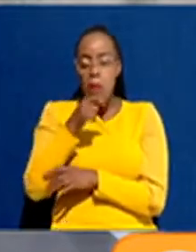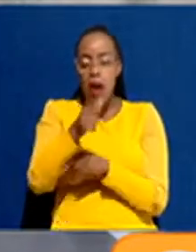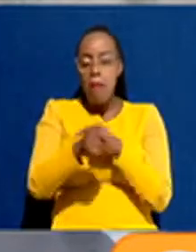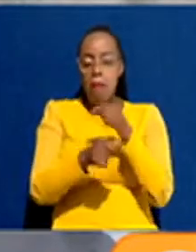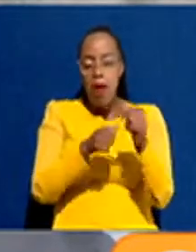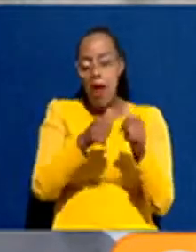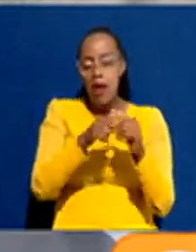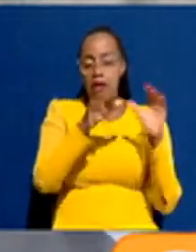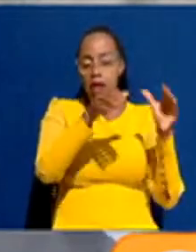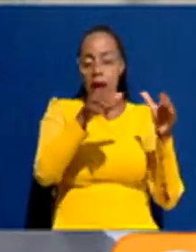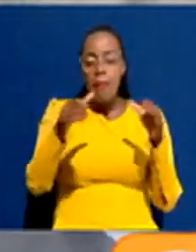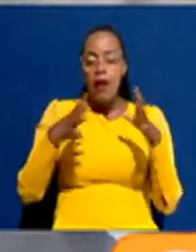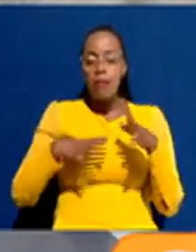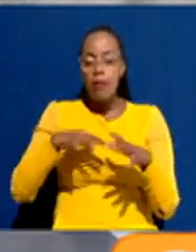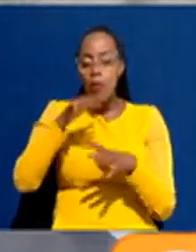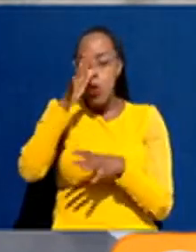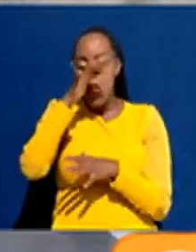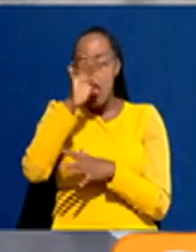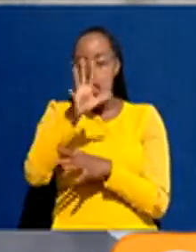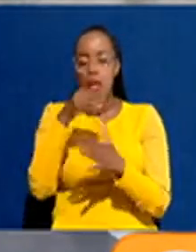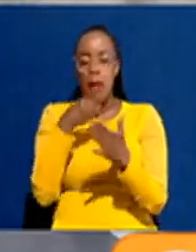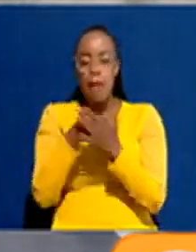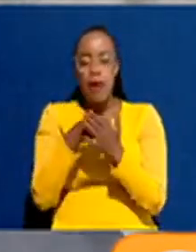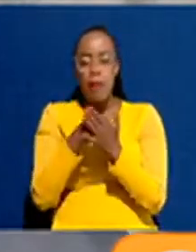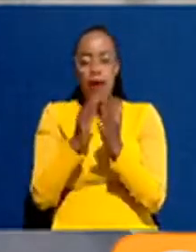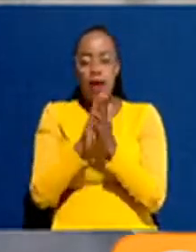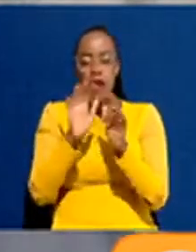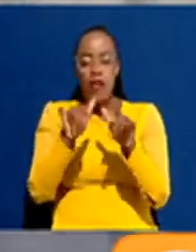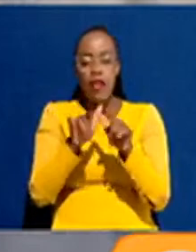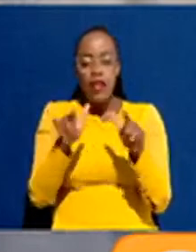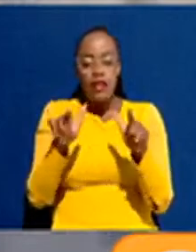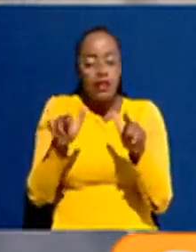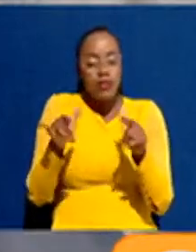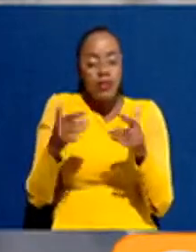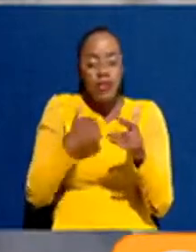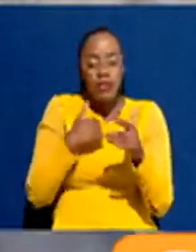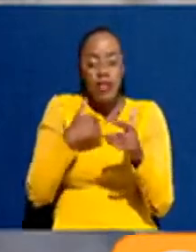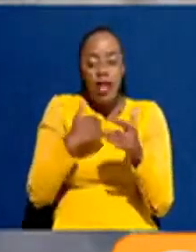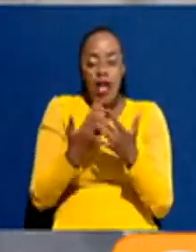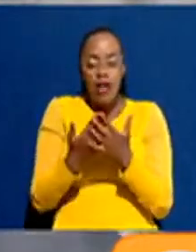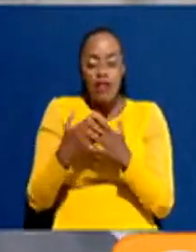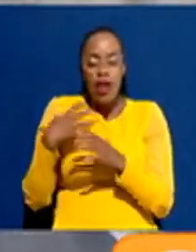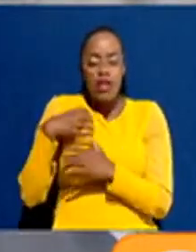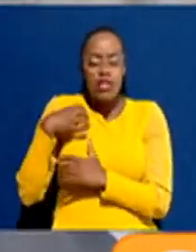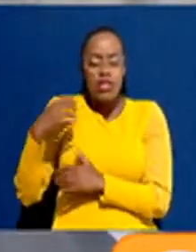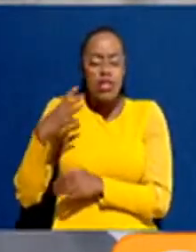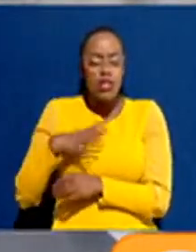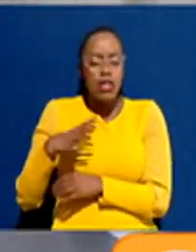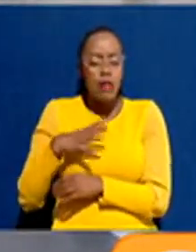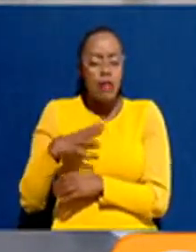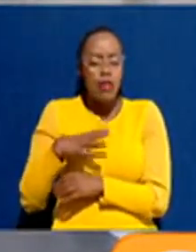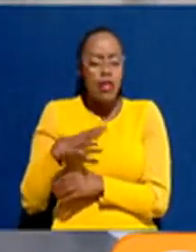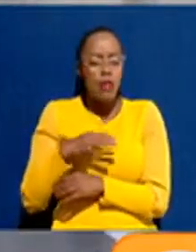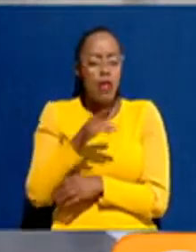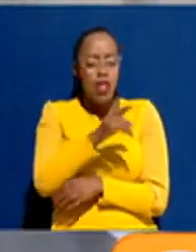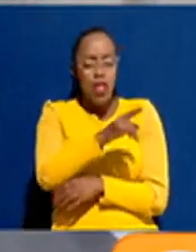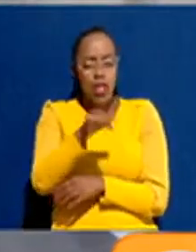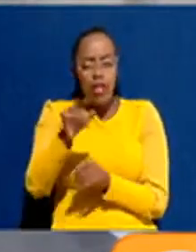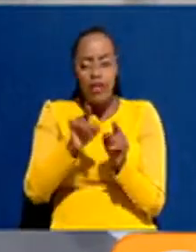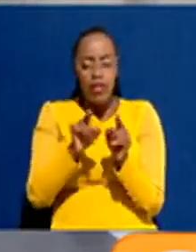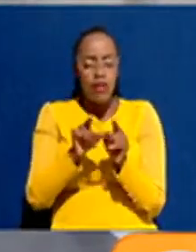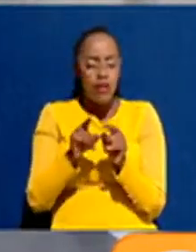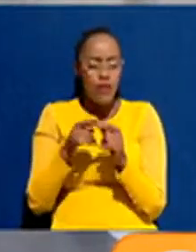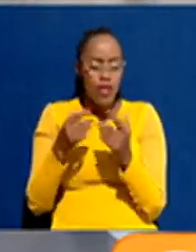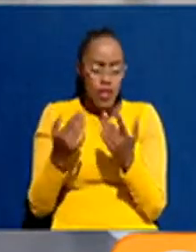companies where people were cheated out of their money, and the land ended up with some tycoons in the whole thing. The settlement